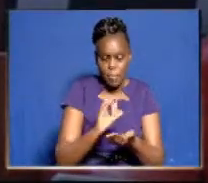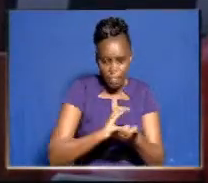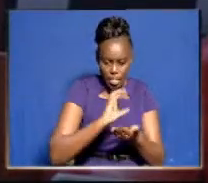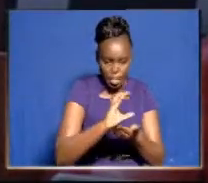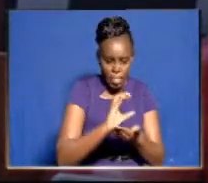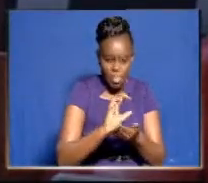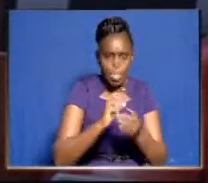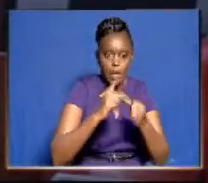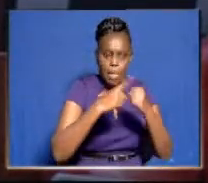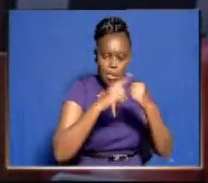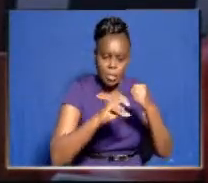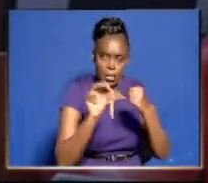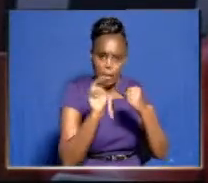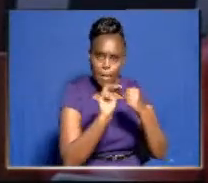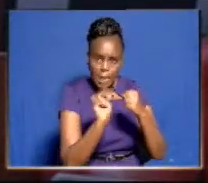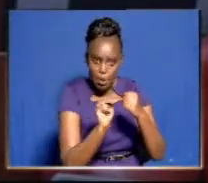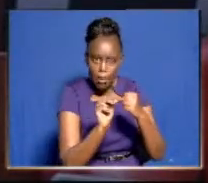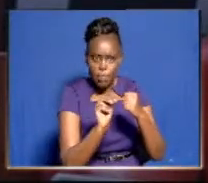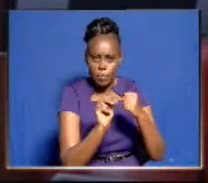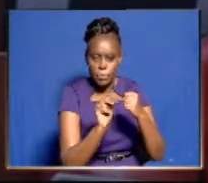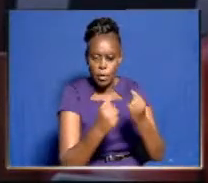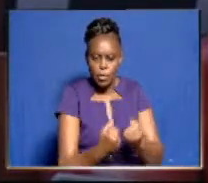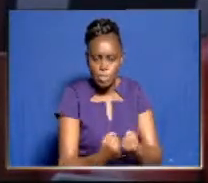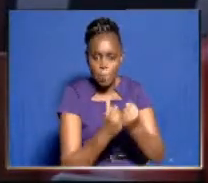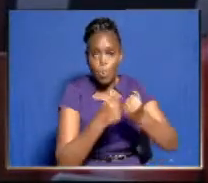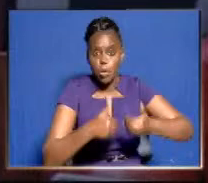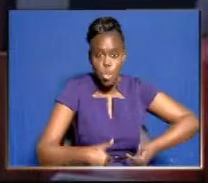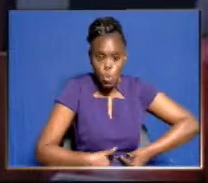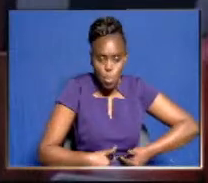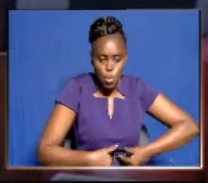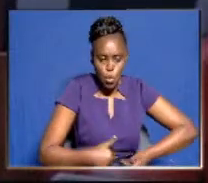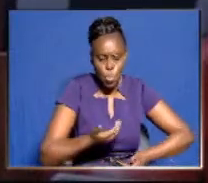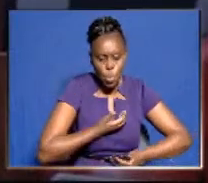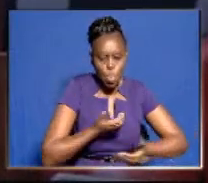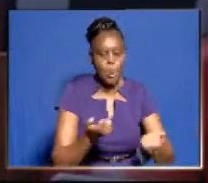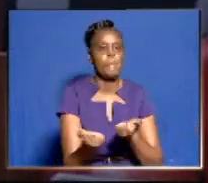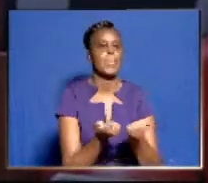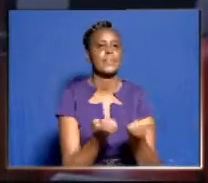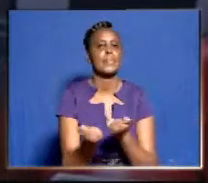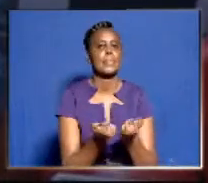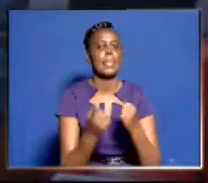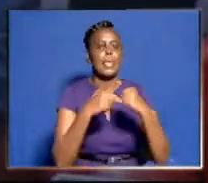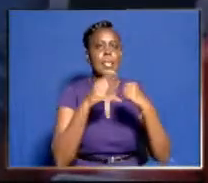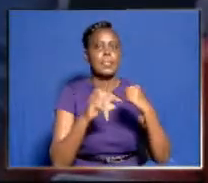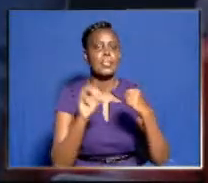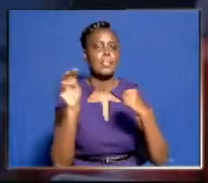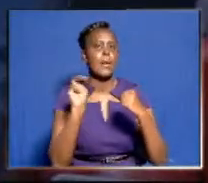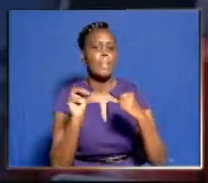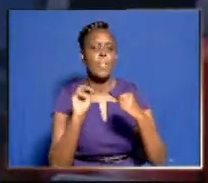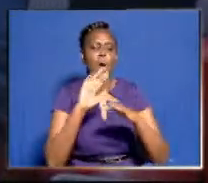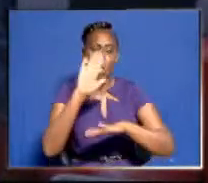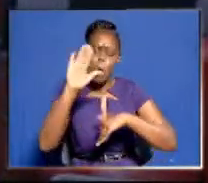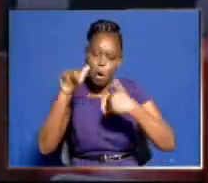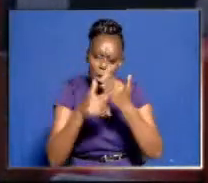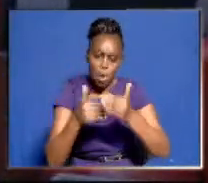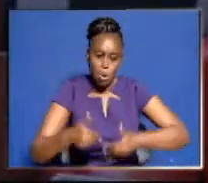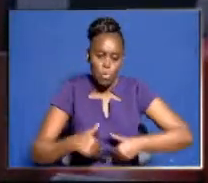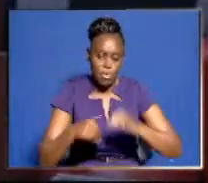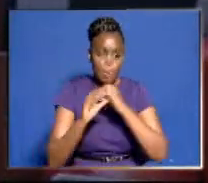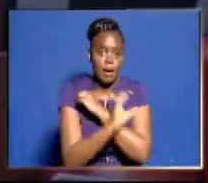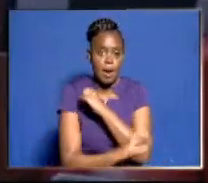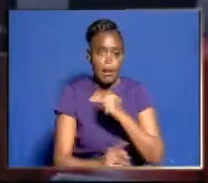only 60 million to support the youth-owned enterprises. 60 million for all our youth in this